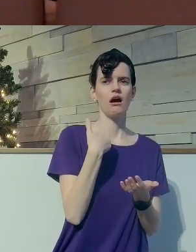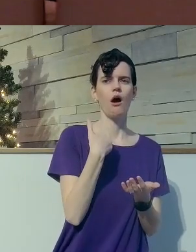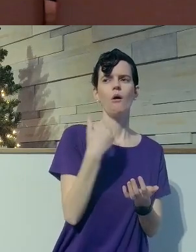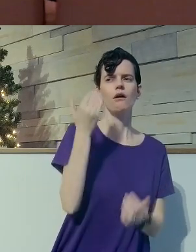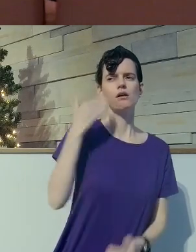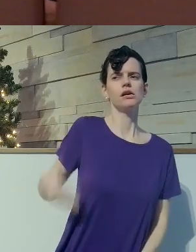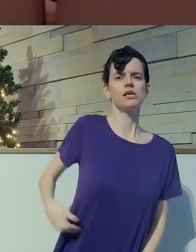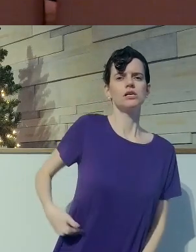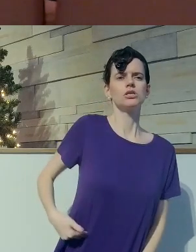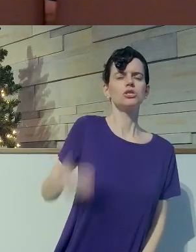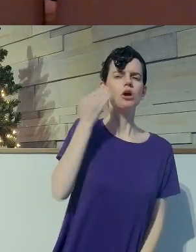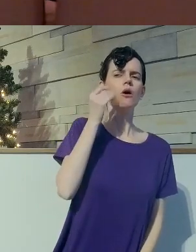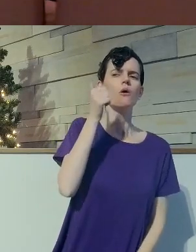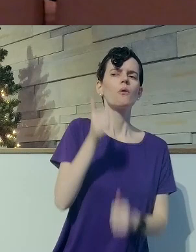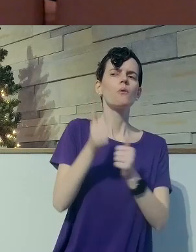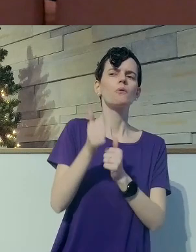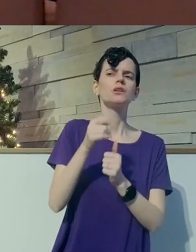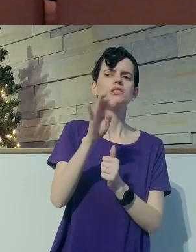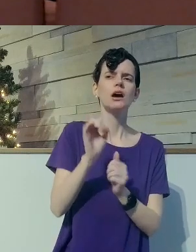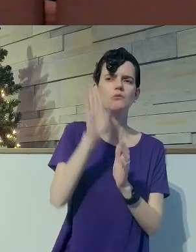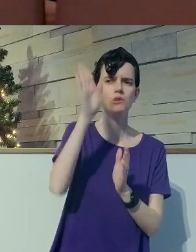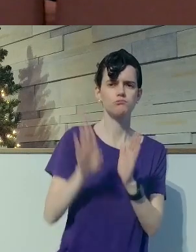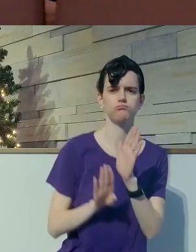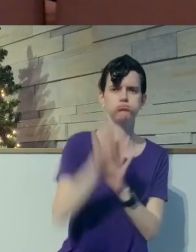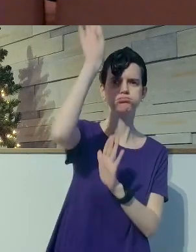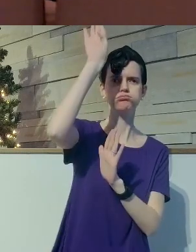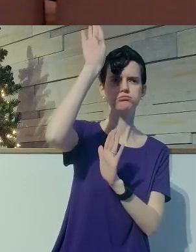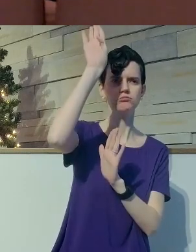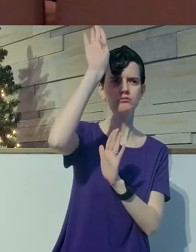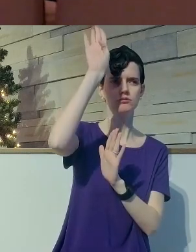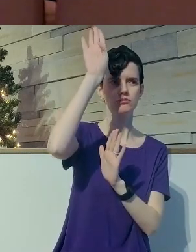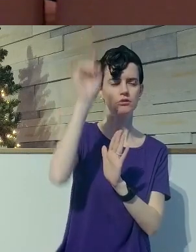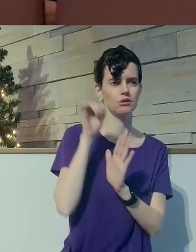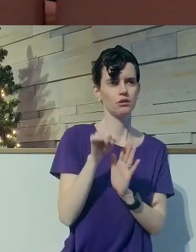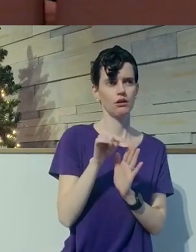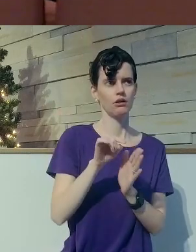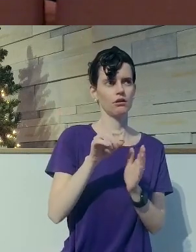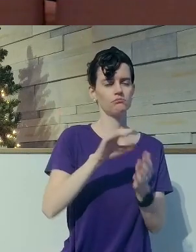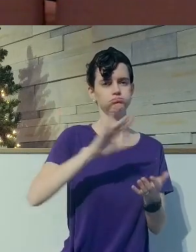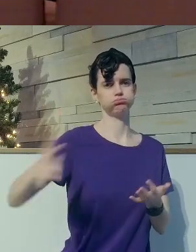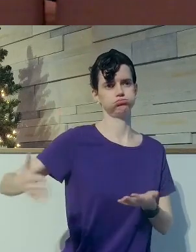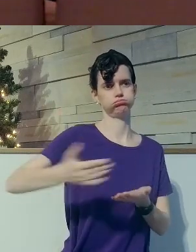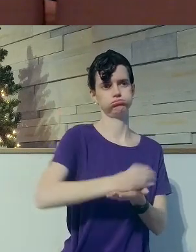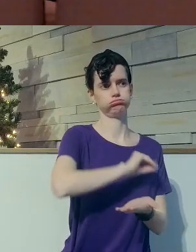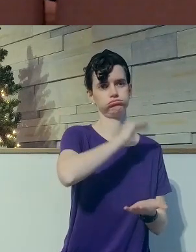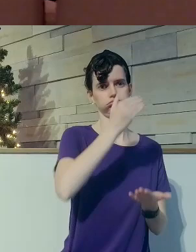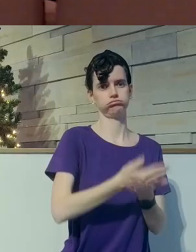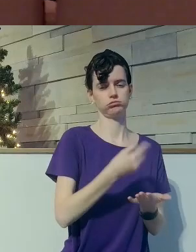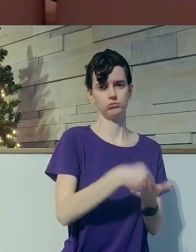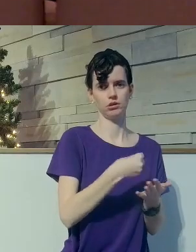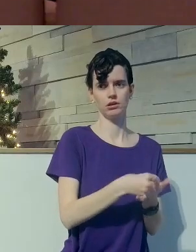of knowing when certain stocks were about to take off. And he made so much money. One day,